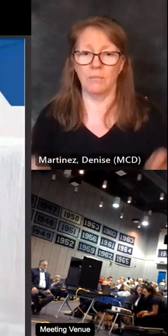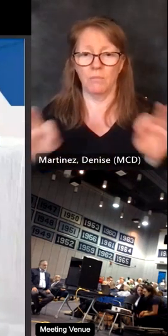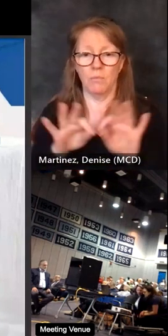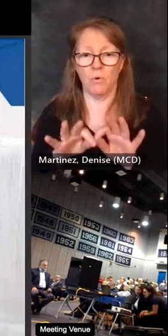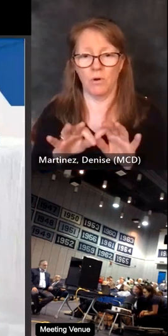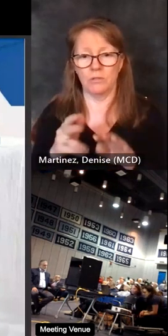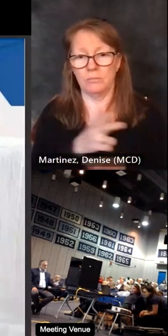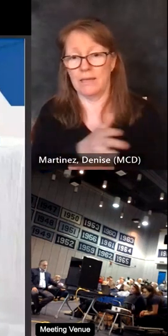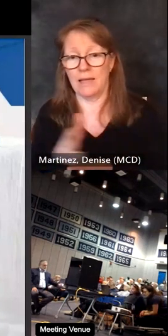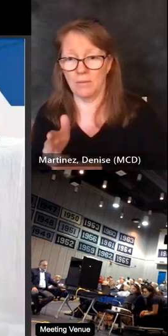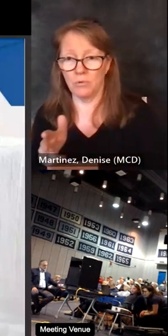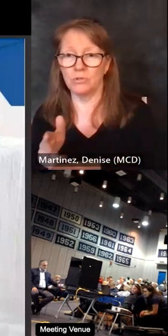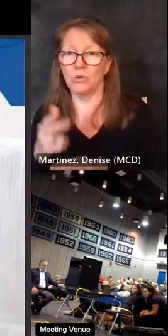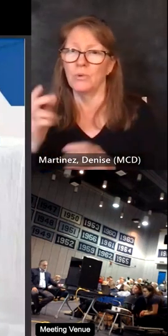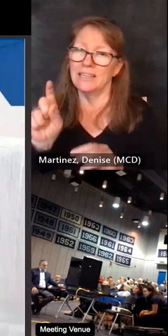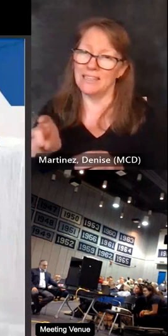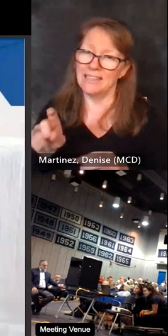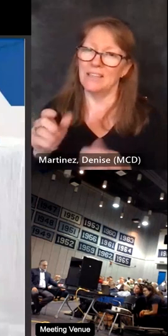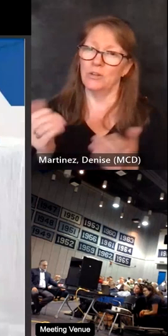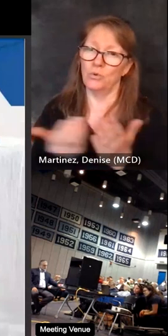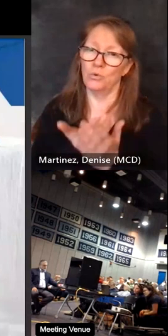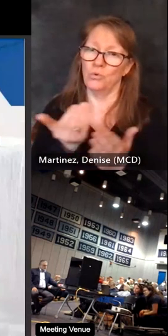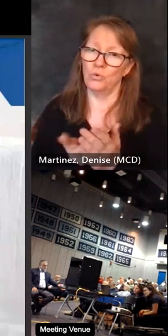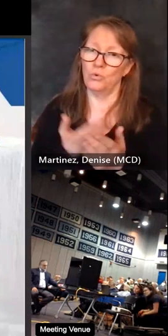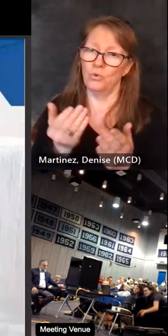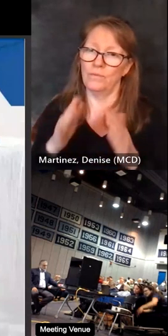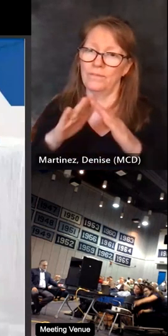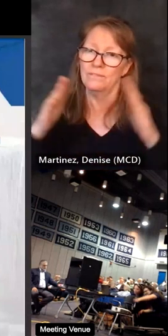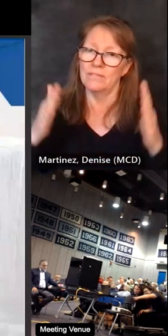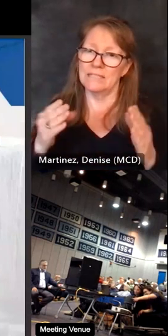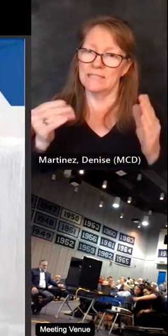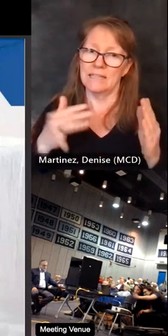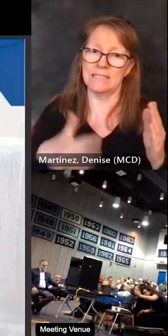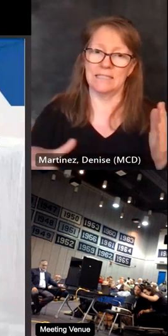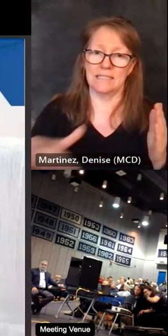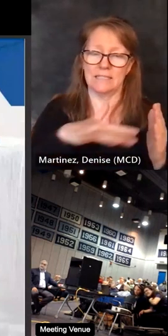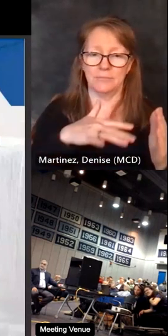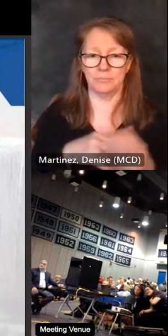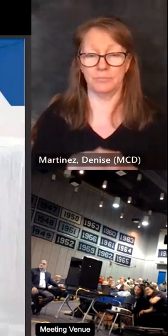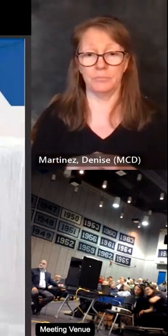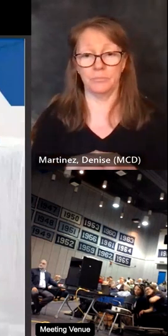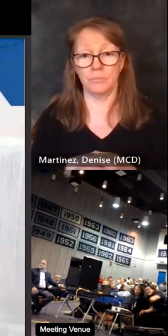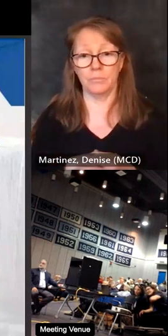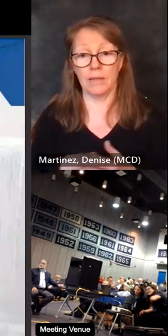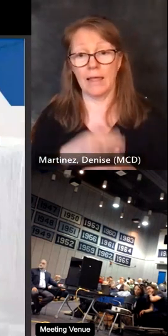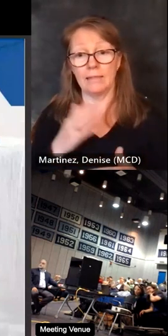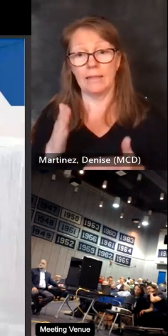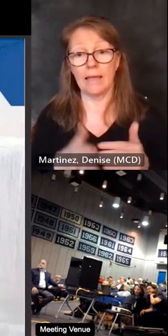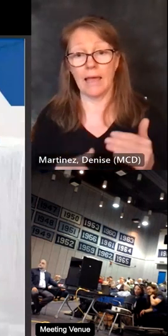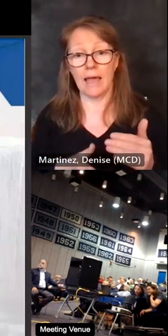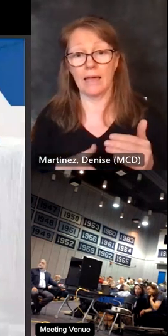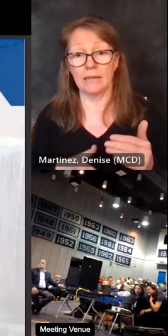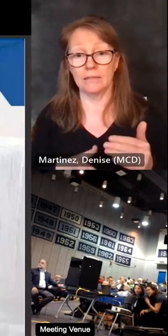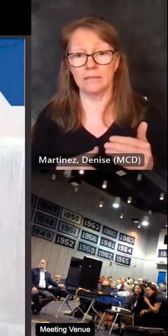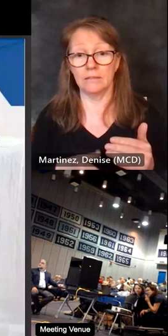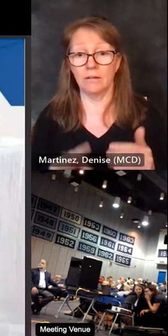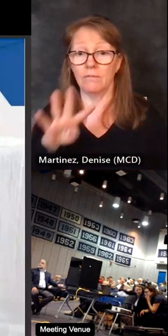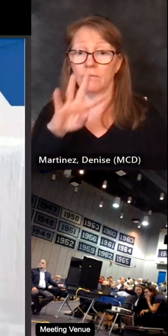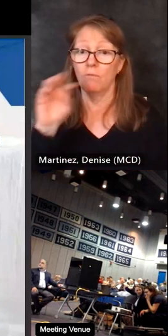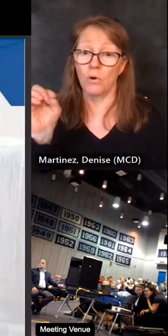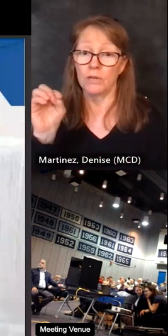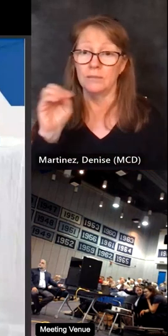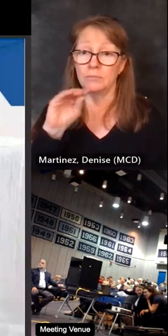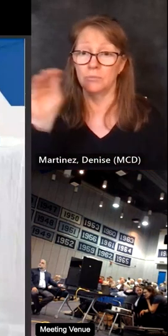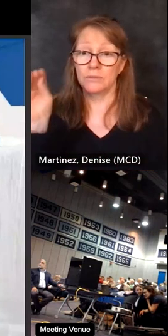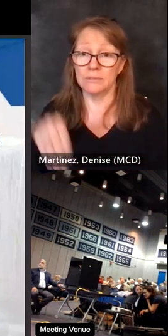new facility. At the end of this project, 40% of the local buses in Boston will be electric, and that includes all